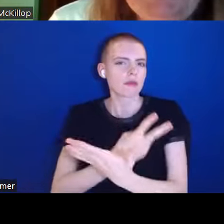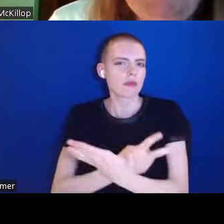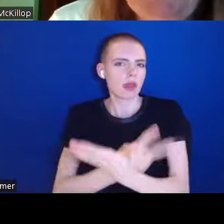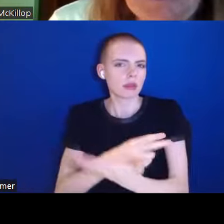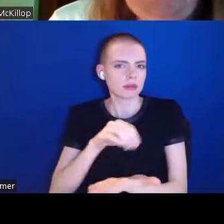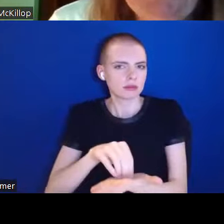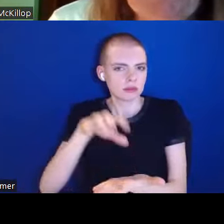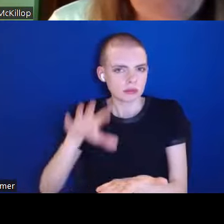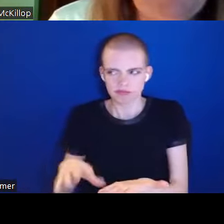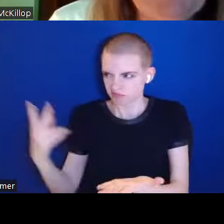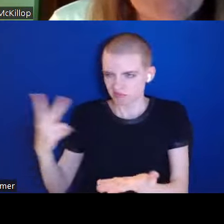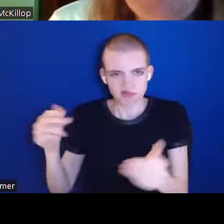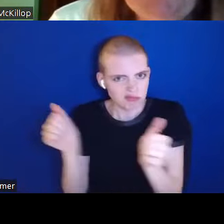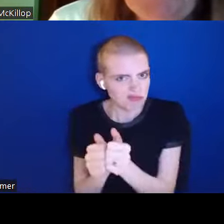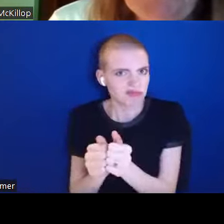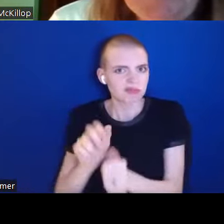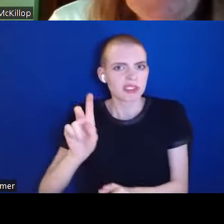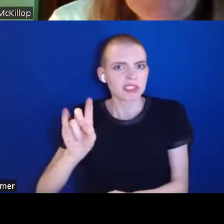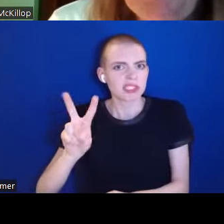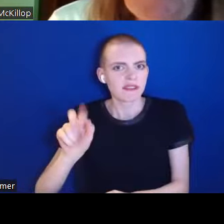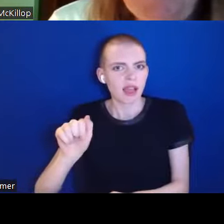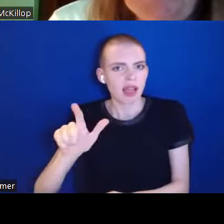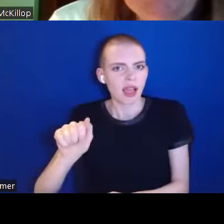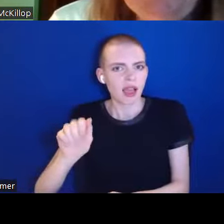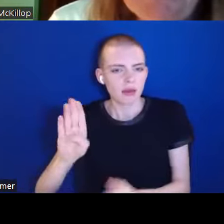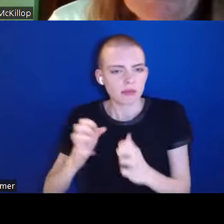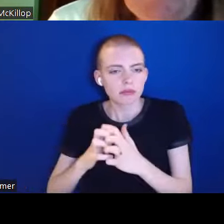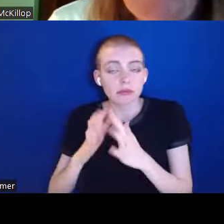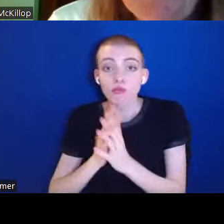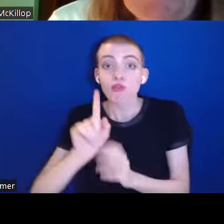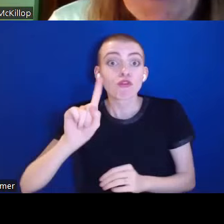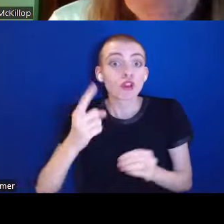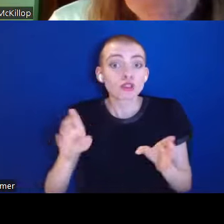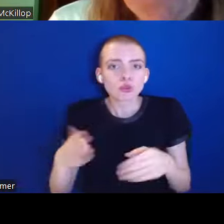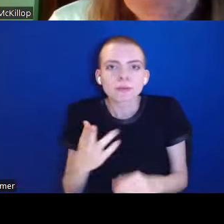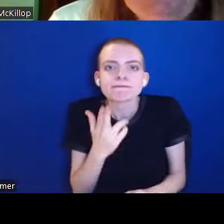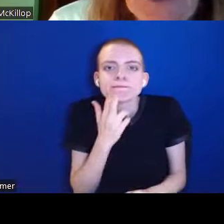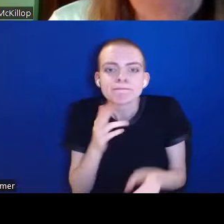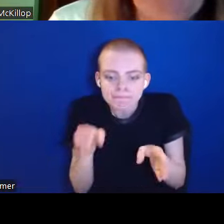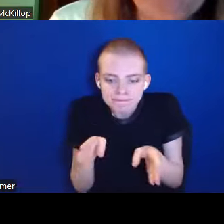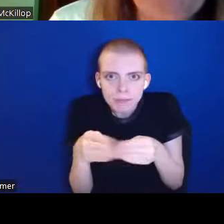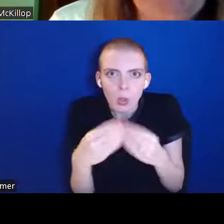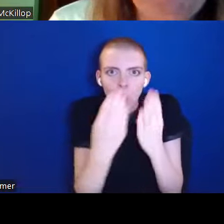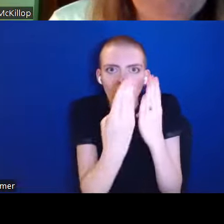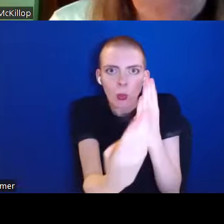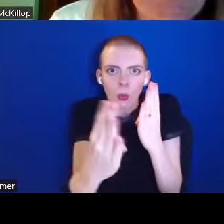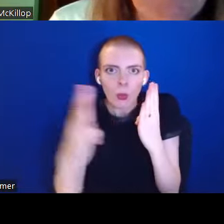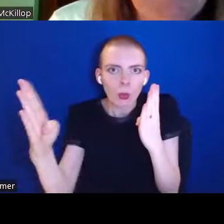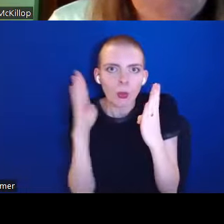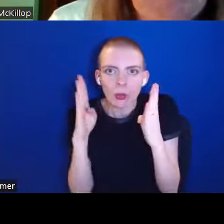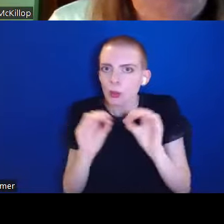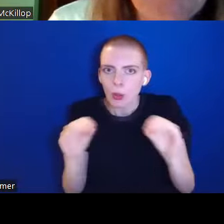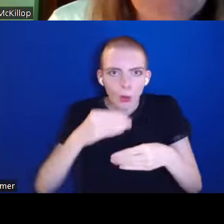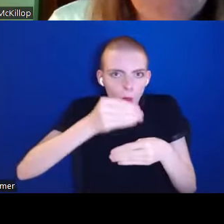me in the DIVA Lab. We started in a tiny room with no windows, and we've expanded to a huge complex and filled it up.